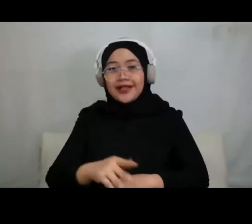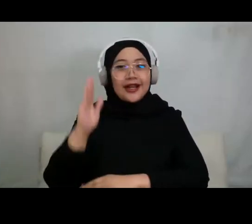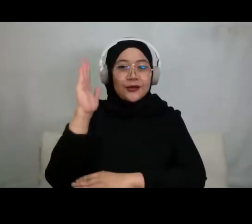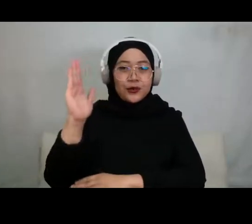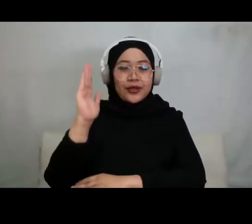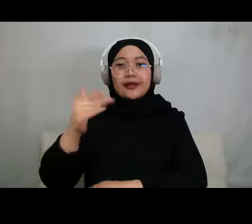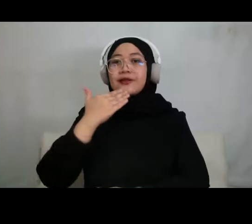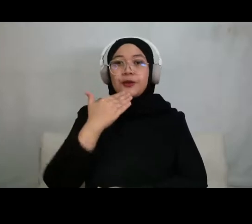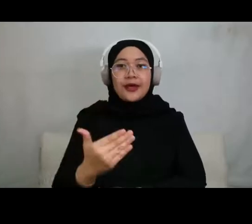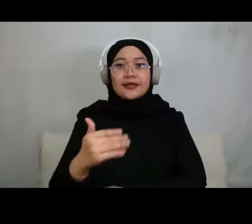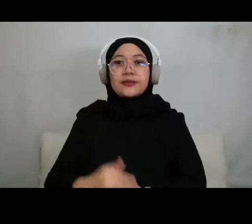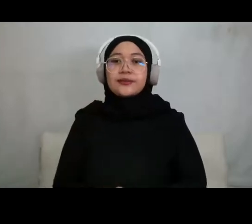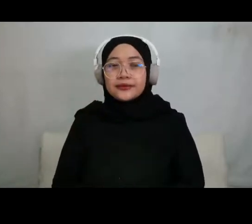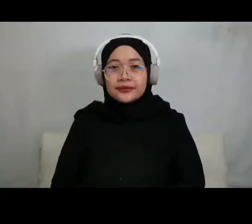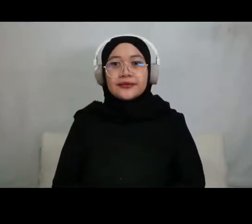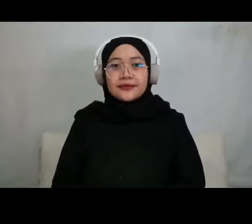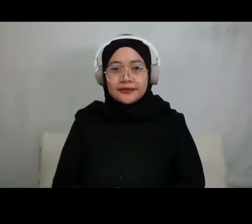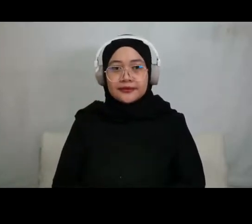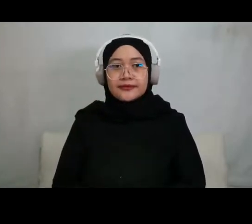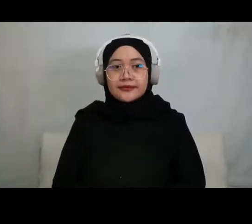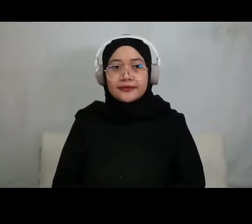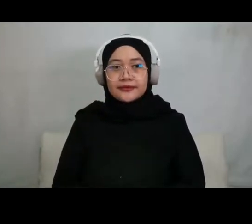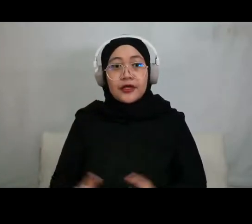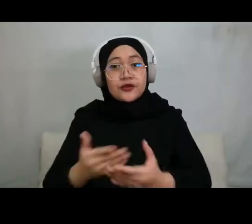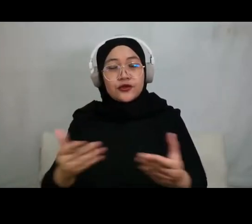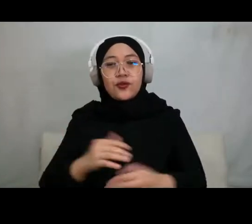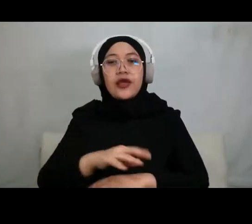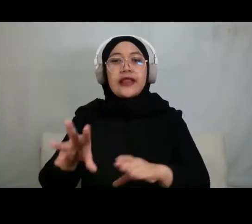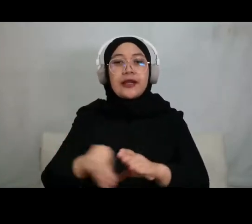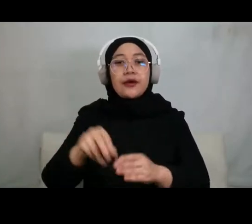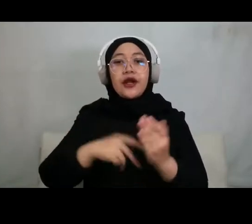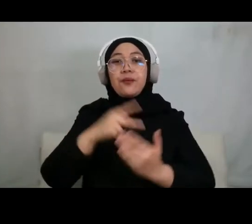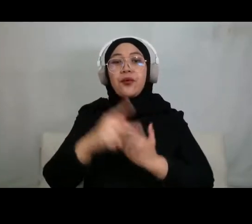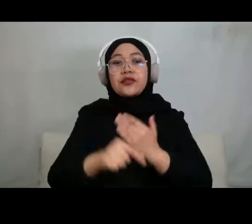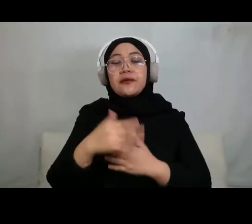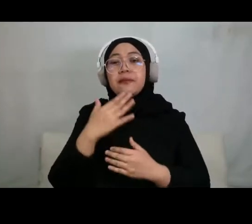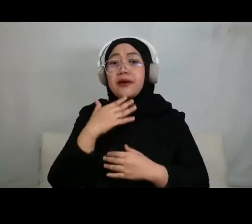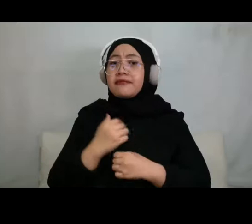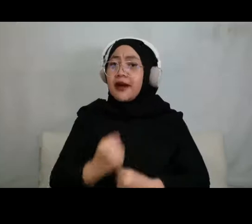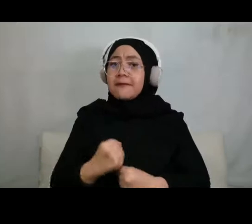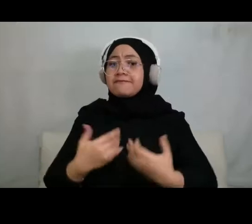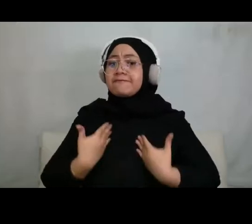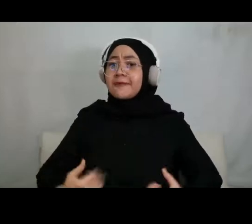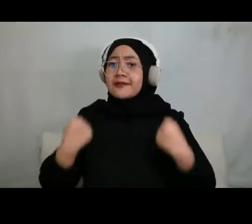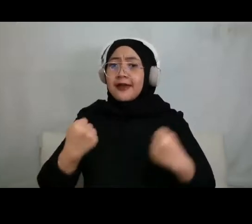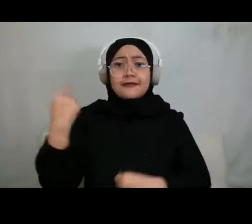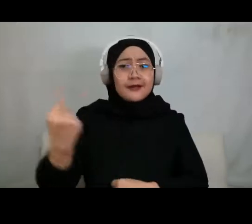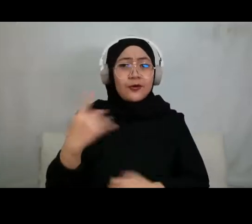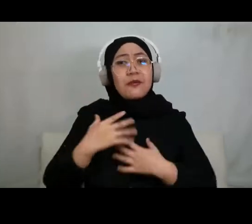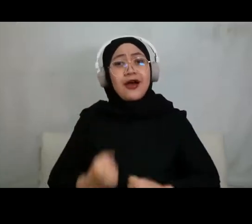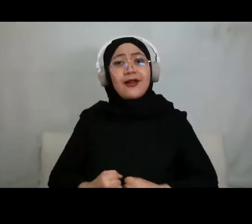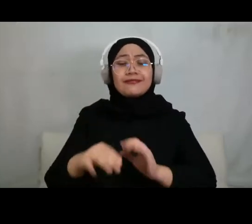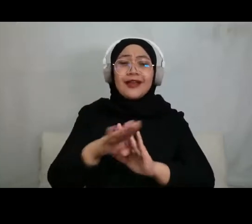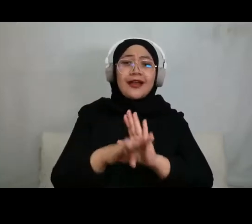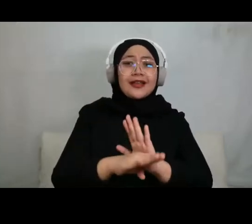to organize this valuable event. I wish you all good health and also great workshop session today. Thank you. Wassalamualaikum